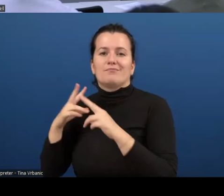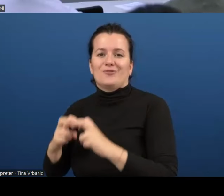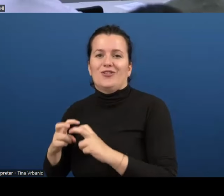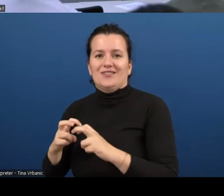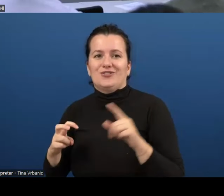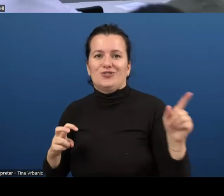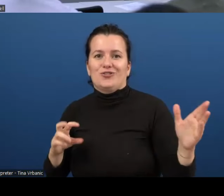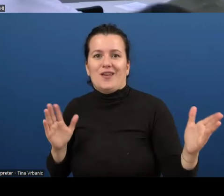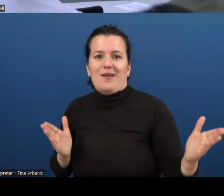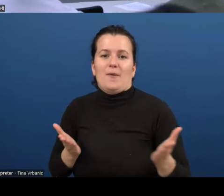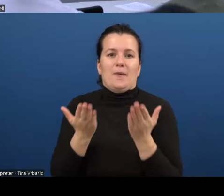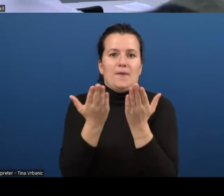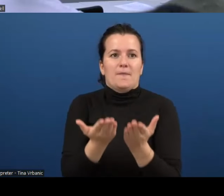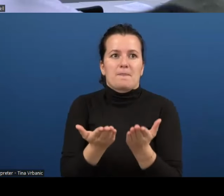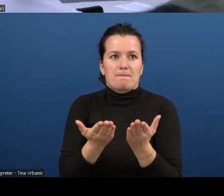of design